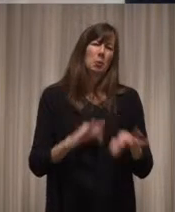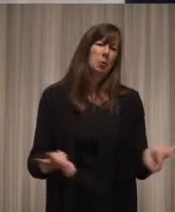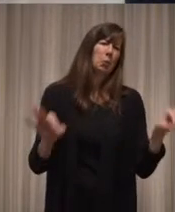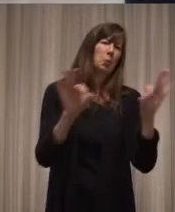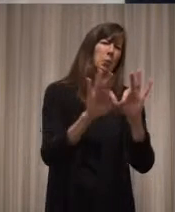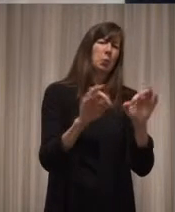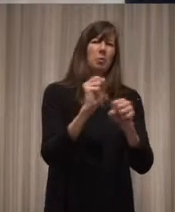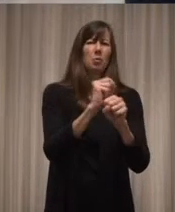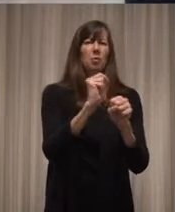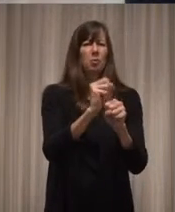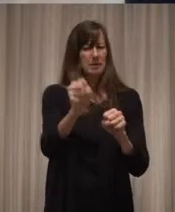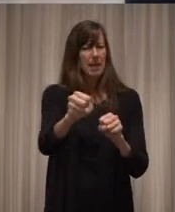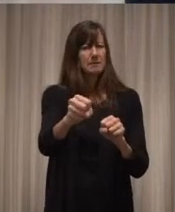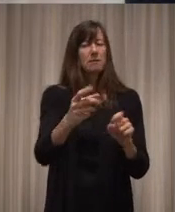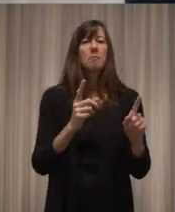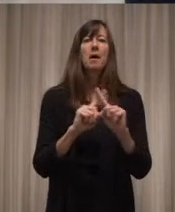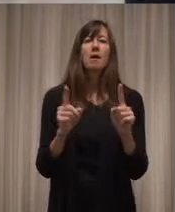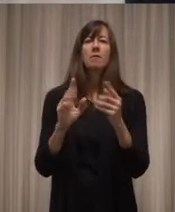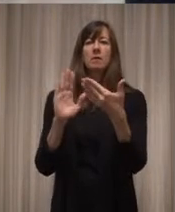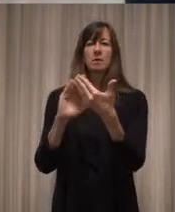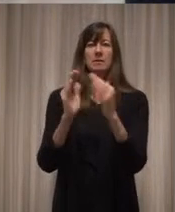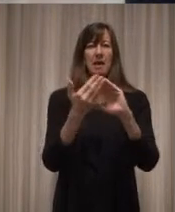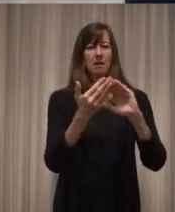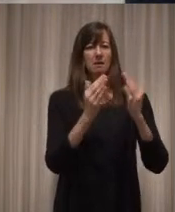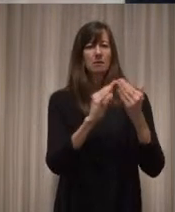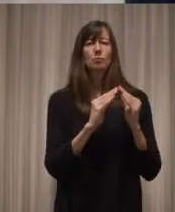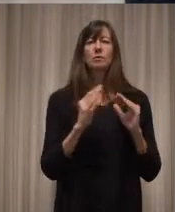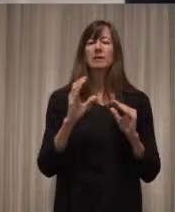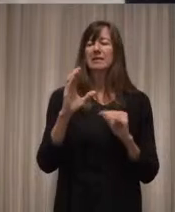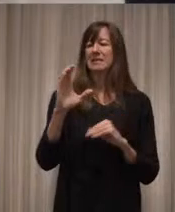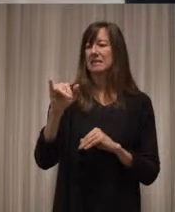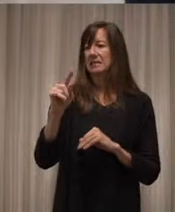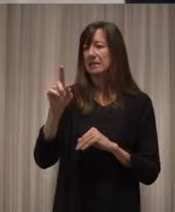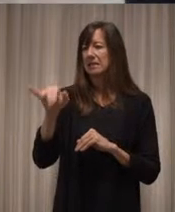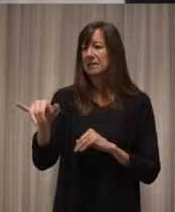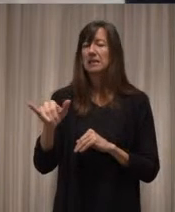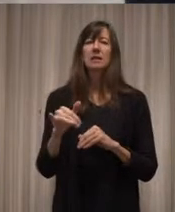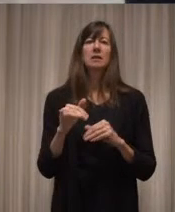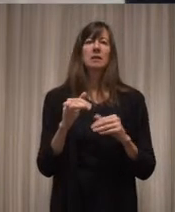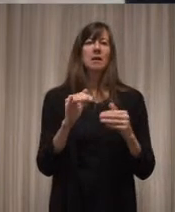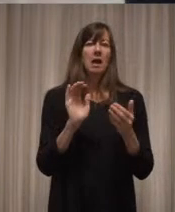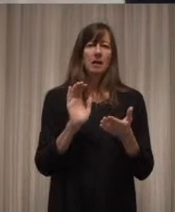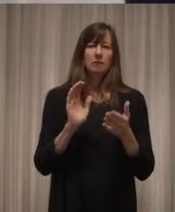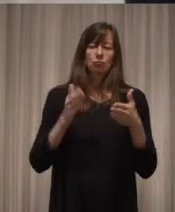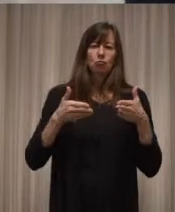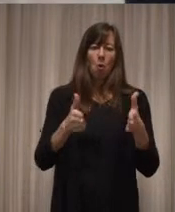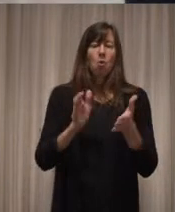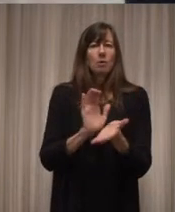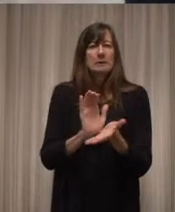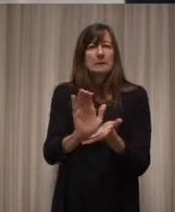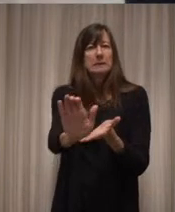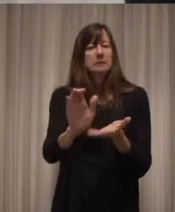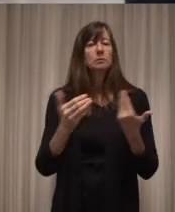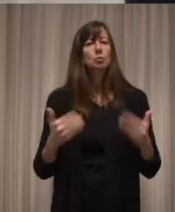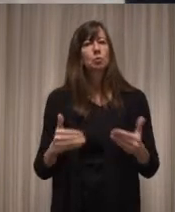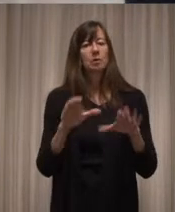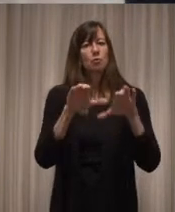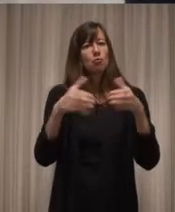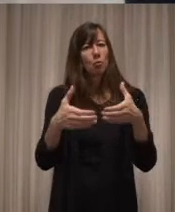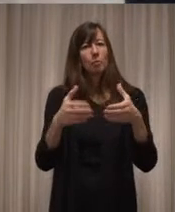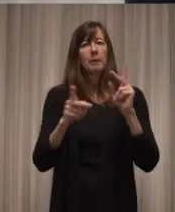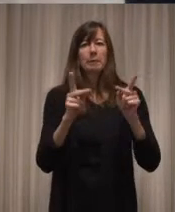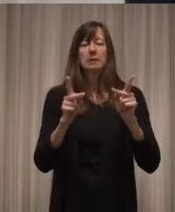our county and town level road crews and plow crews. This is a really tough time for you